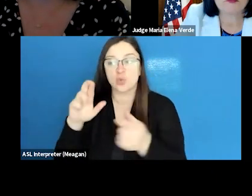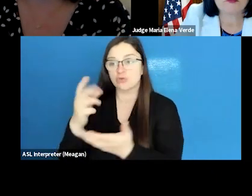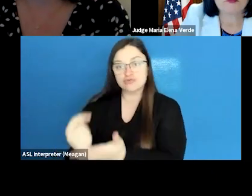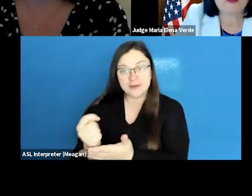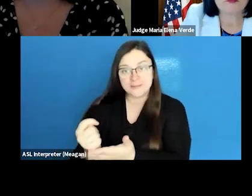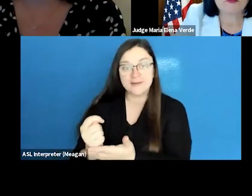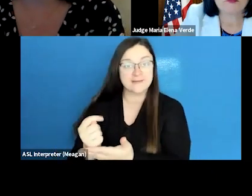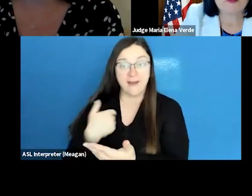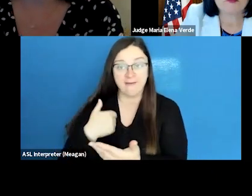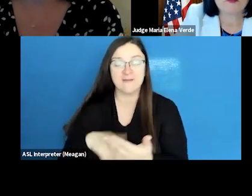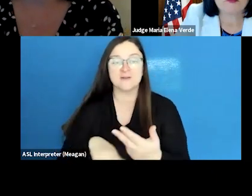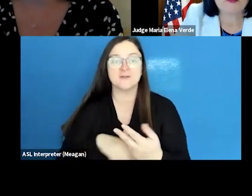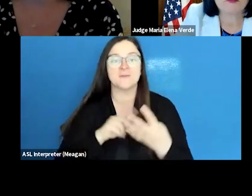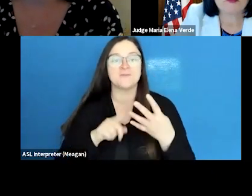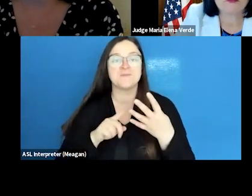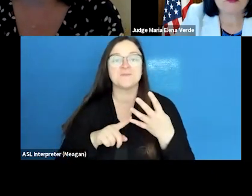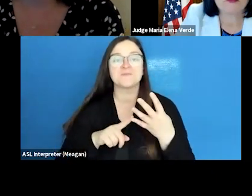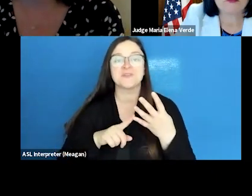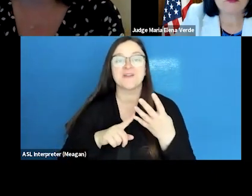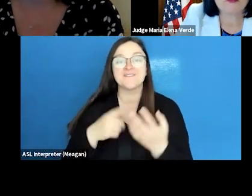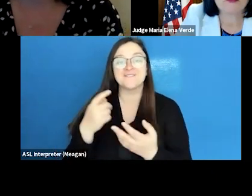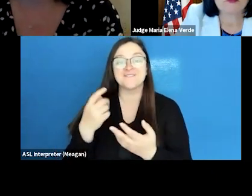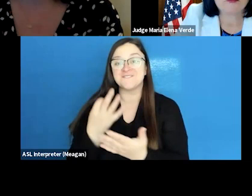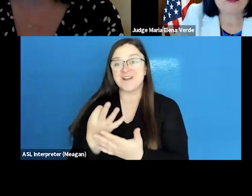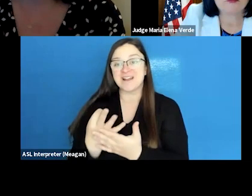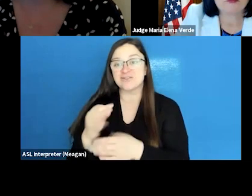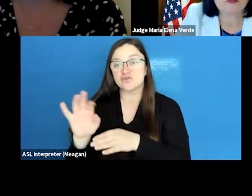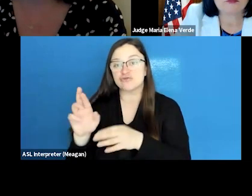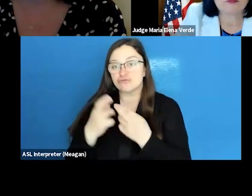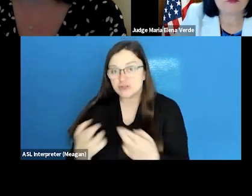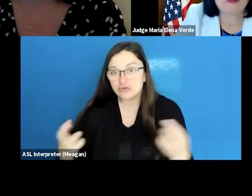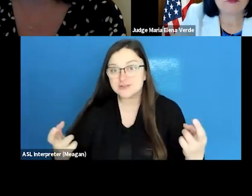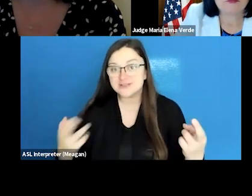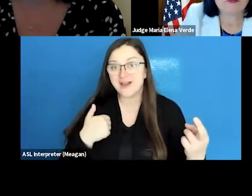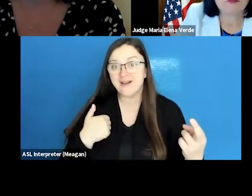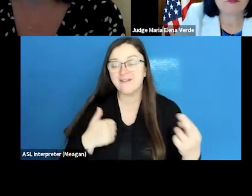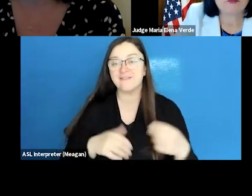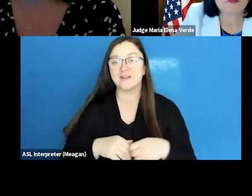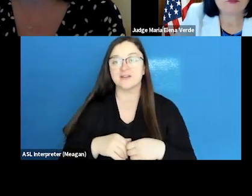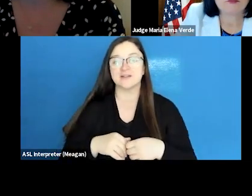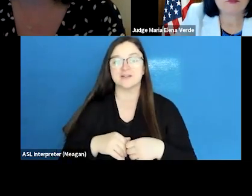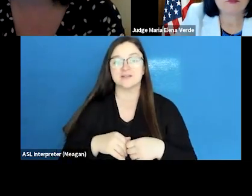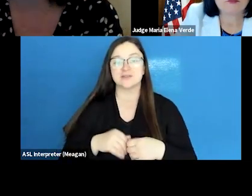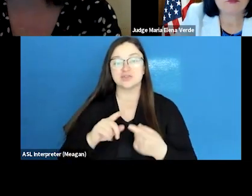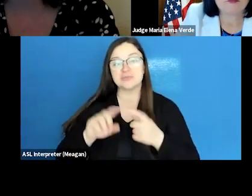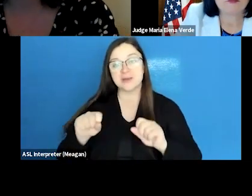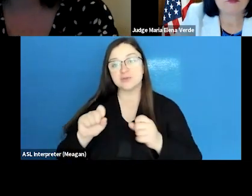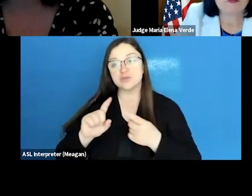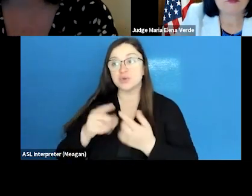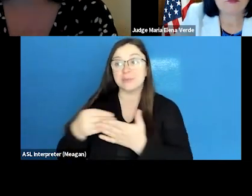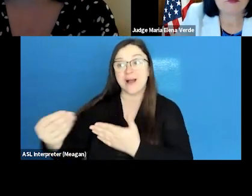And do they have financial resources? Do they have resources they need to provide themselves with healthy